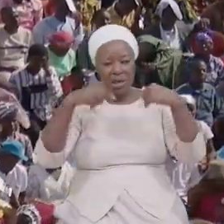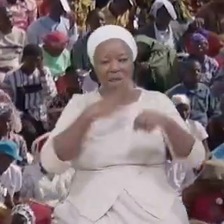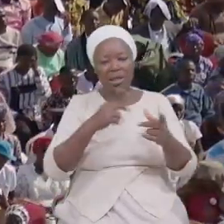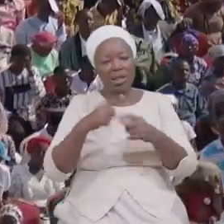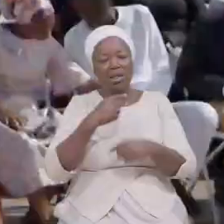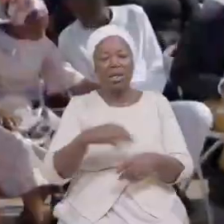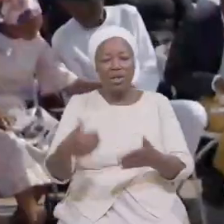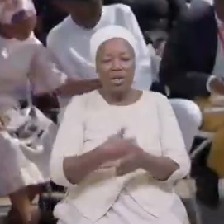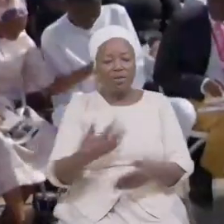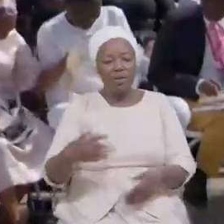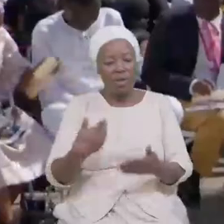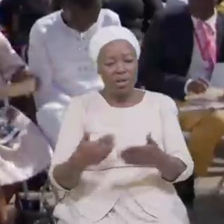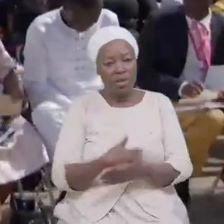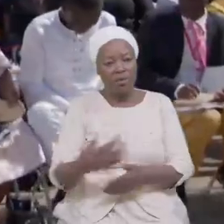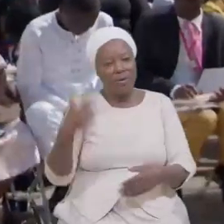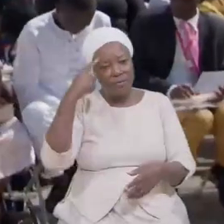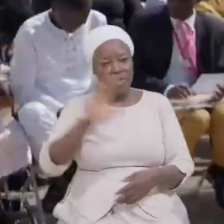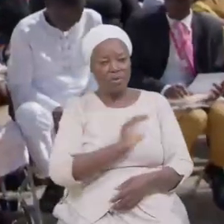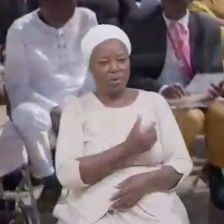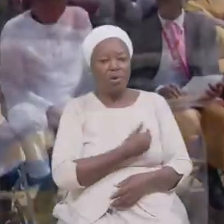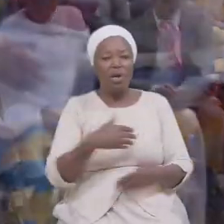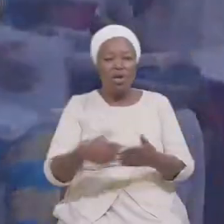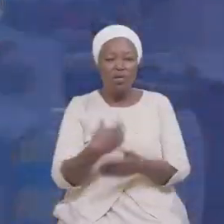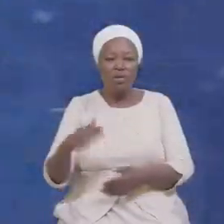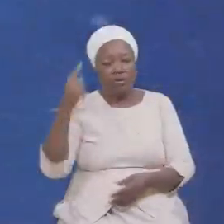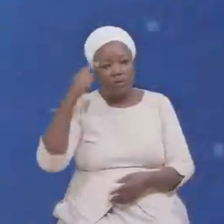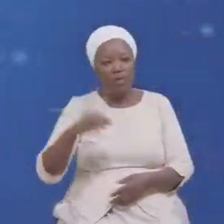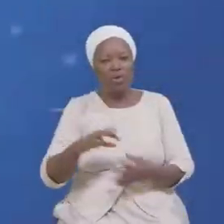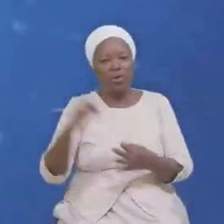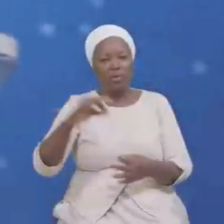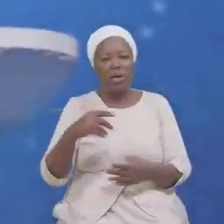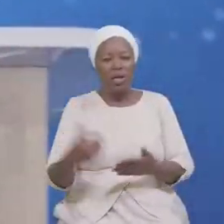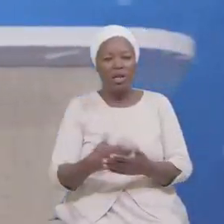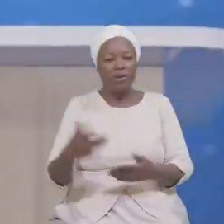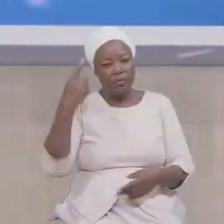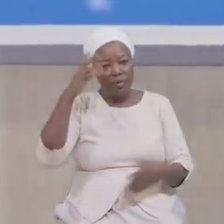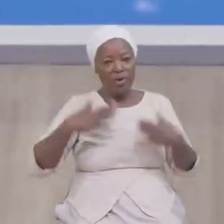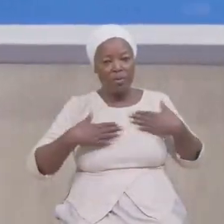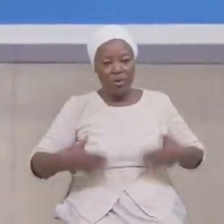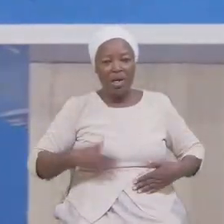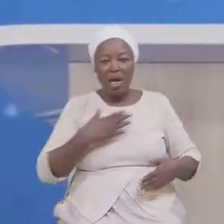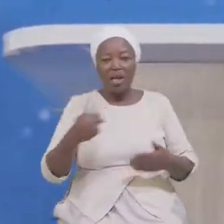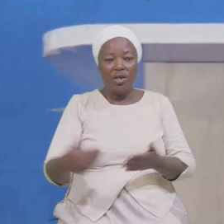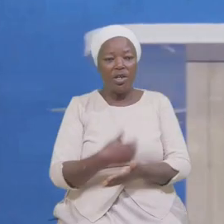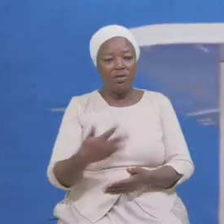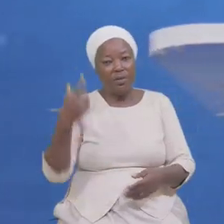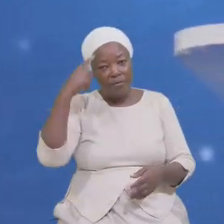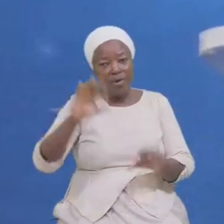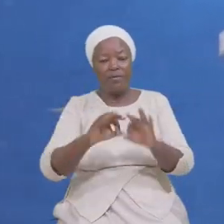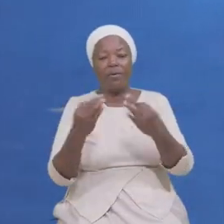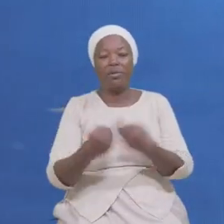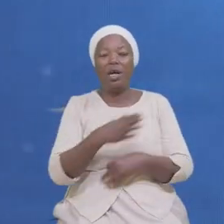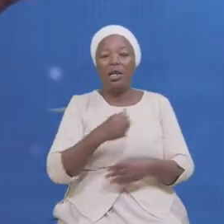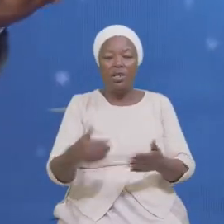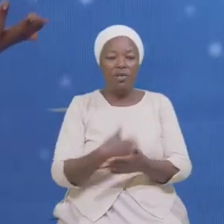for your soul, and new things for your spirit, and new things for your body, and new things for your family, and new things for